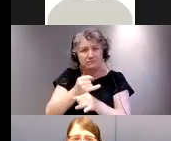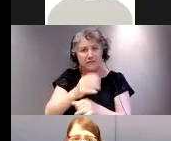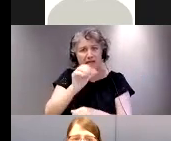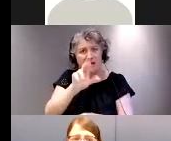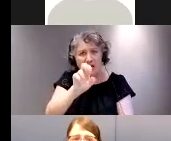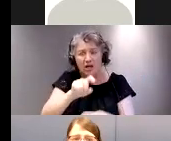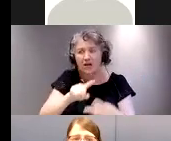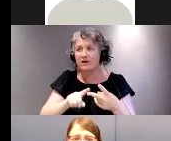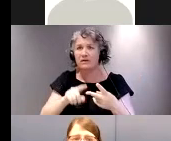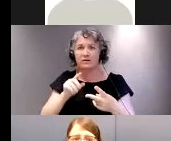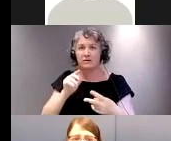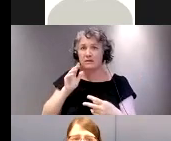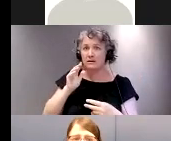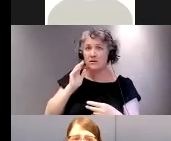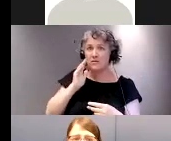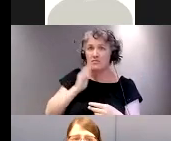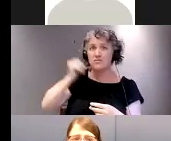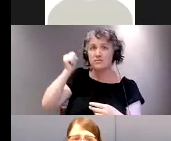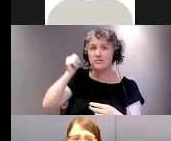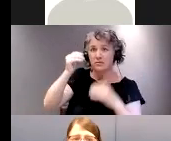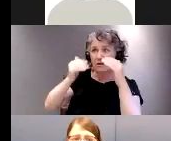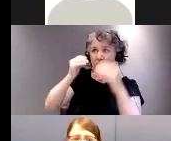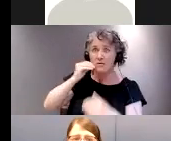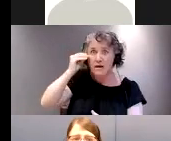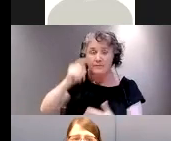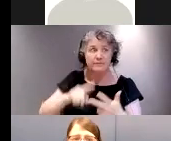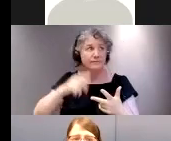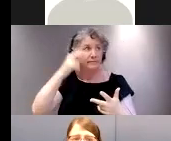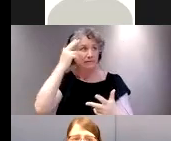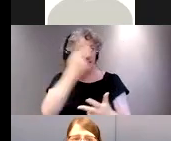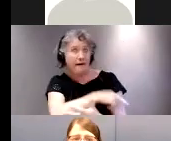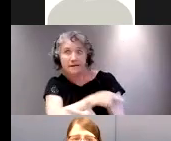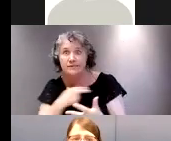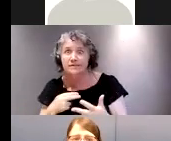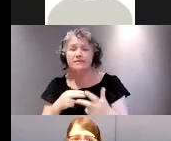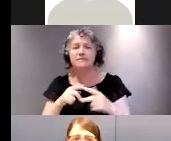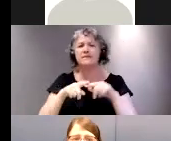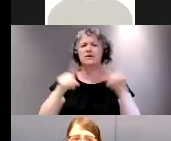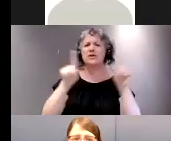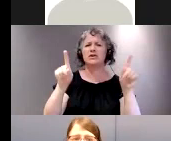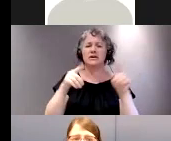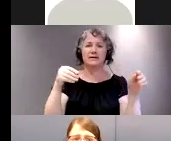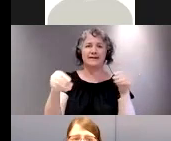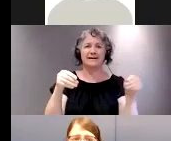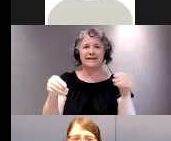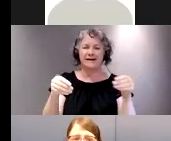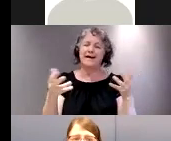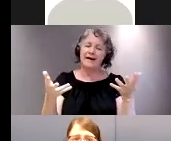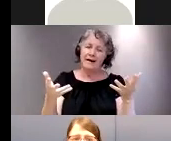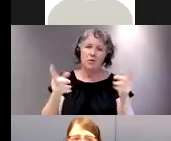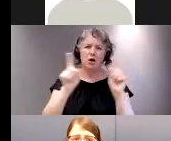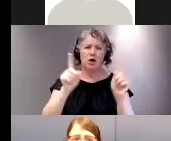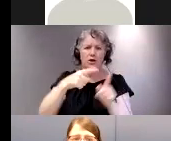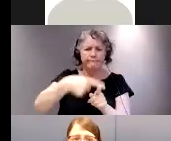older adult's home. It could be in another family home. It could be in a hospital setting. So even the flexibility there you get, right? With the process, who